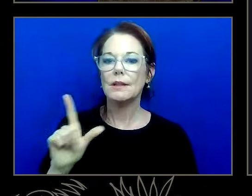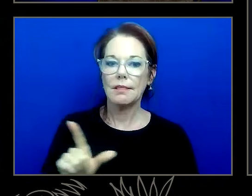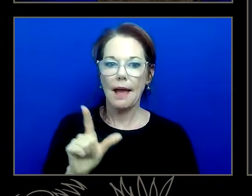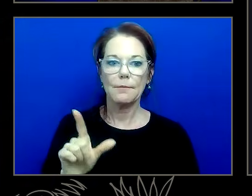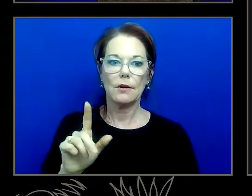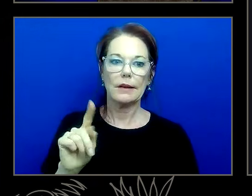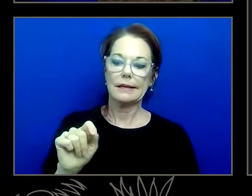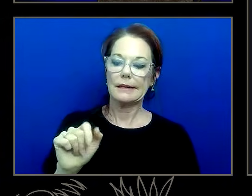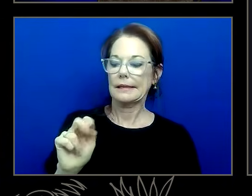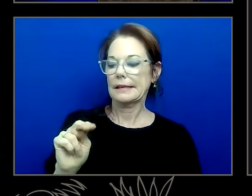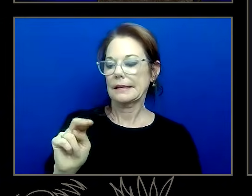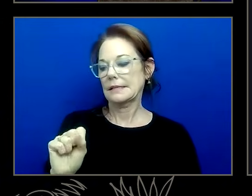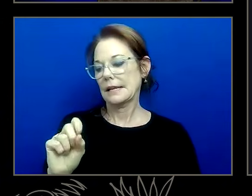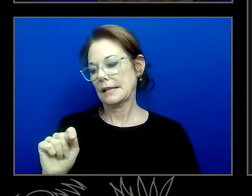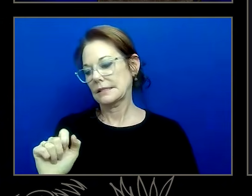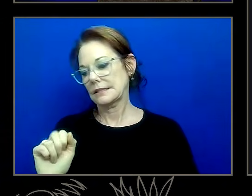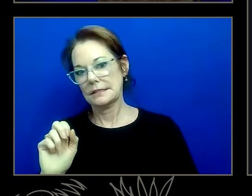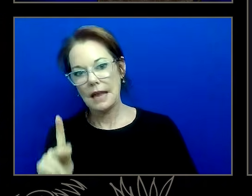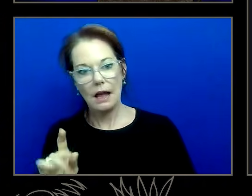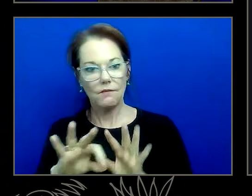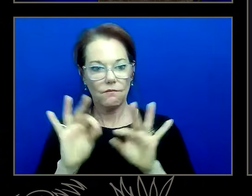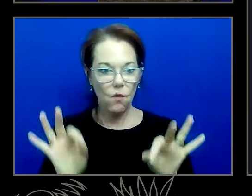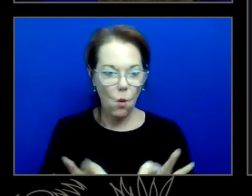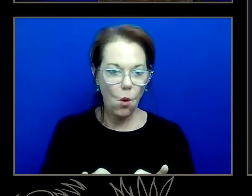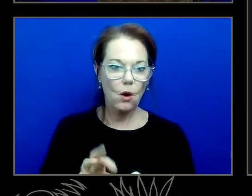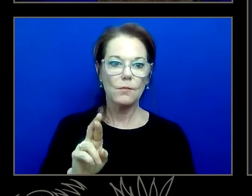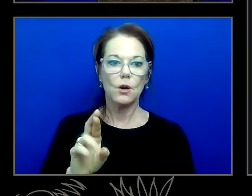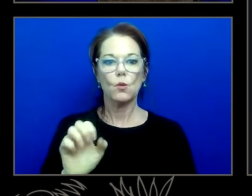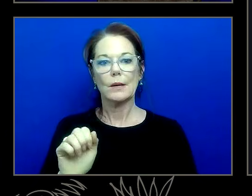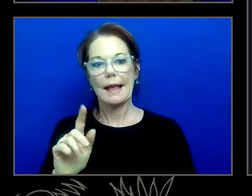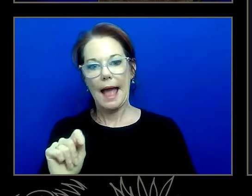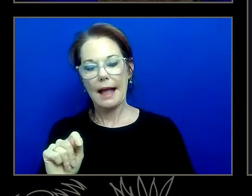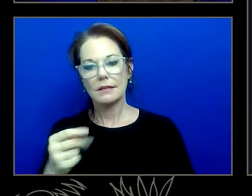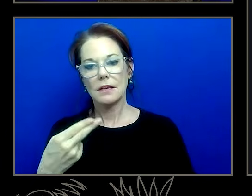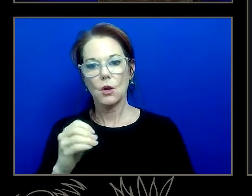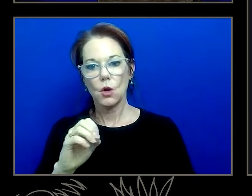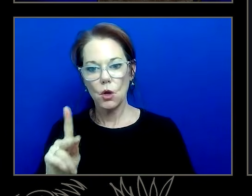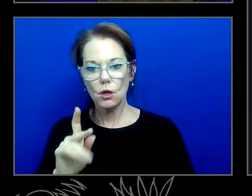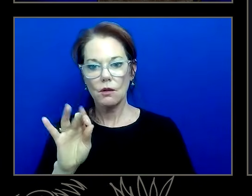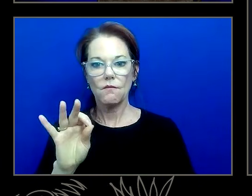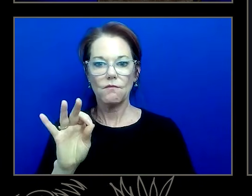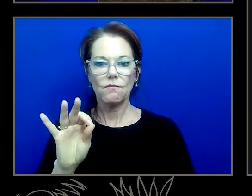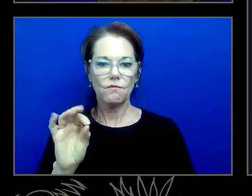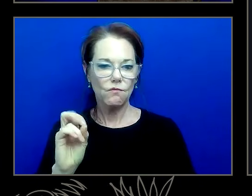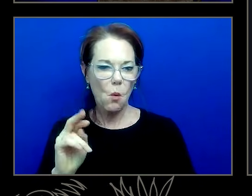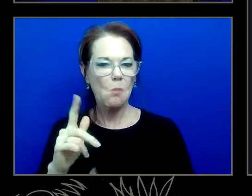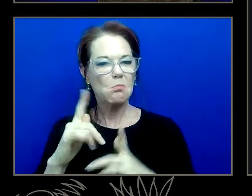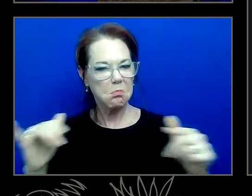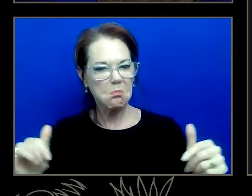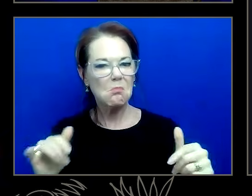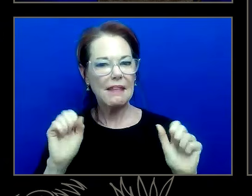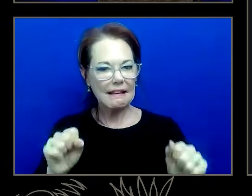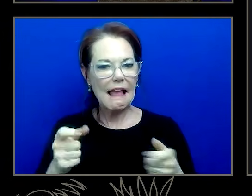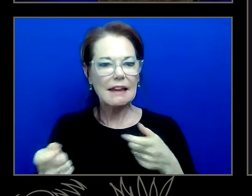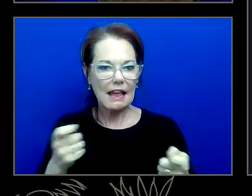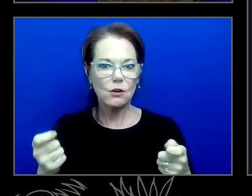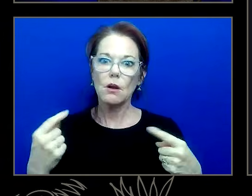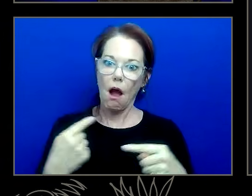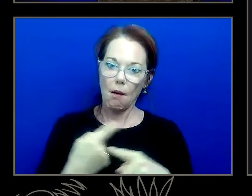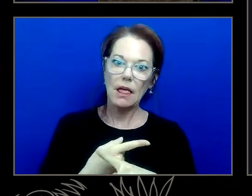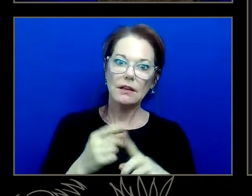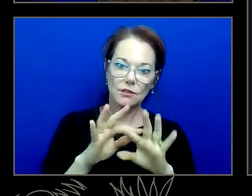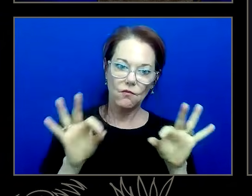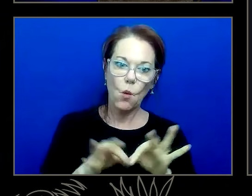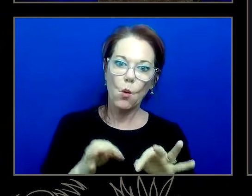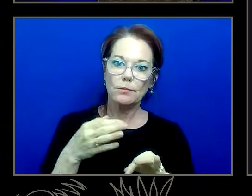Tanstack form, there's React hook form, there's final form, there's other libraries like that. They will handle complex forms better than you. Again,